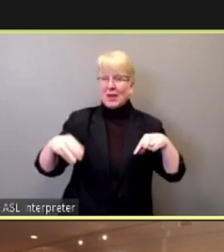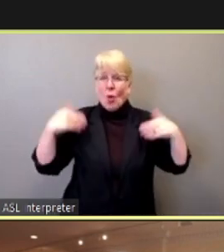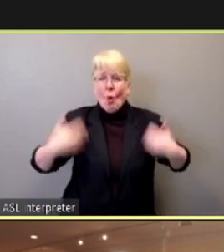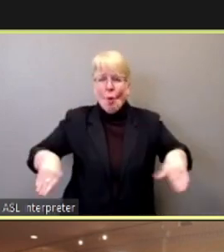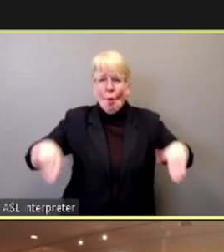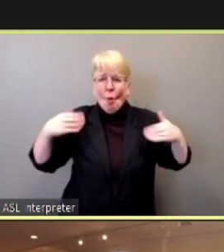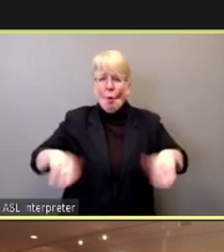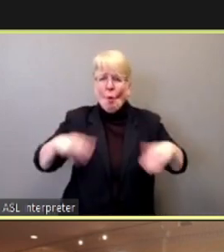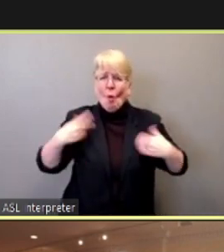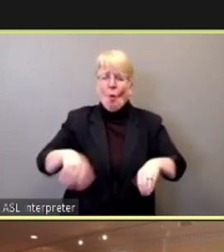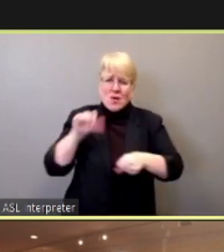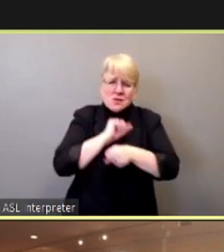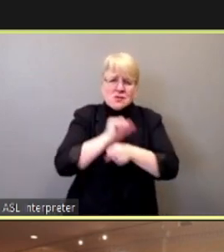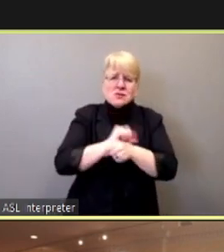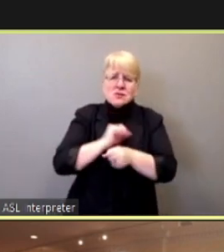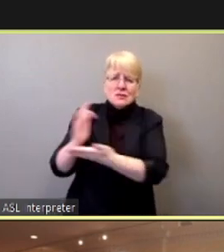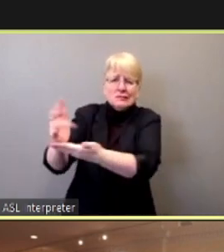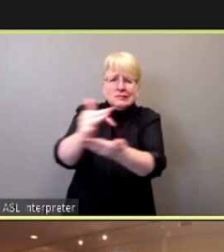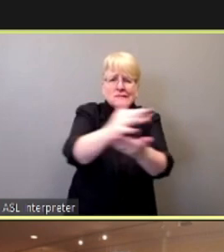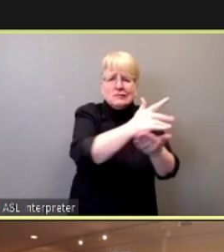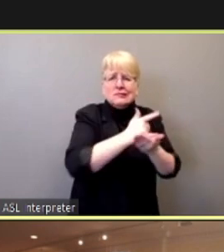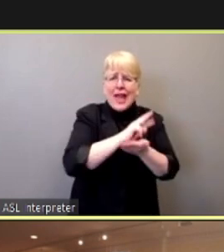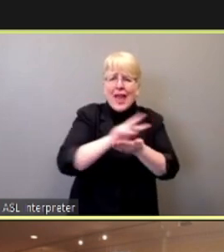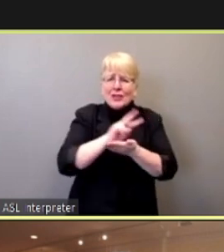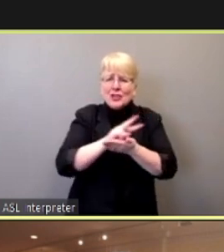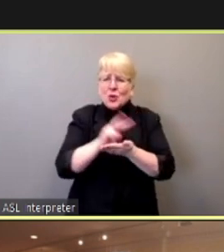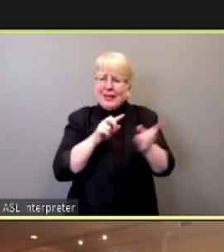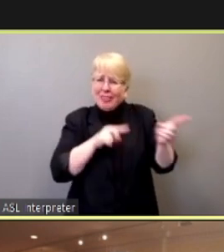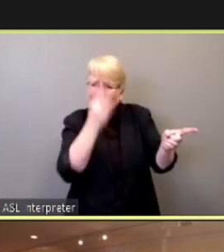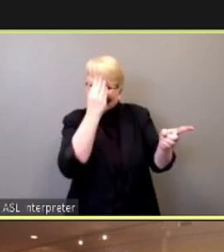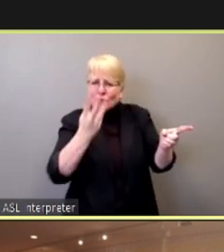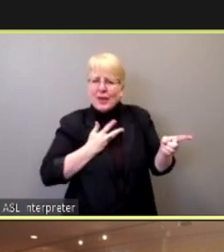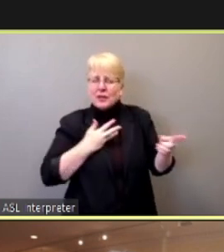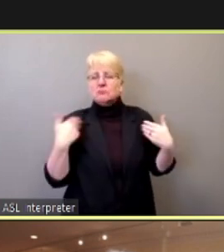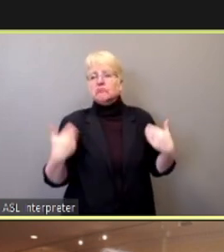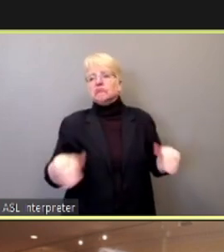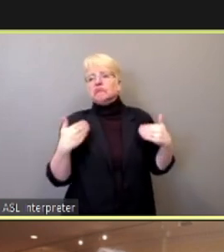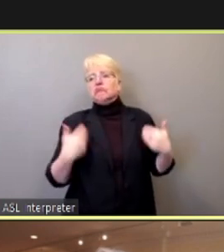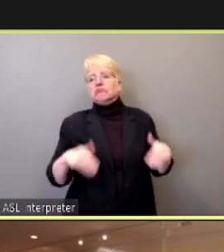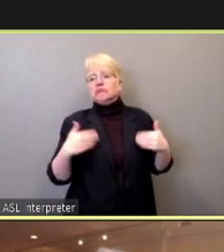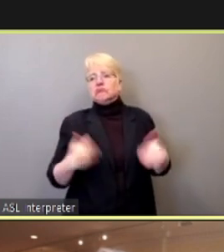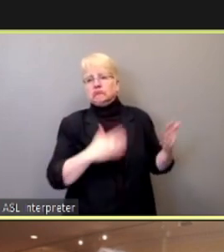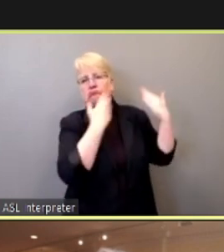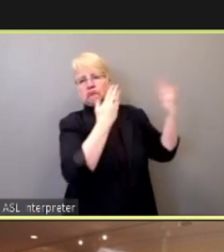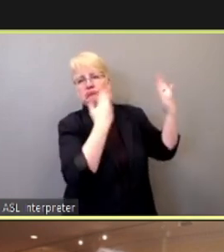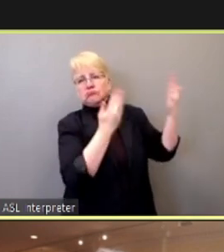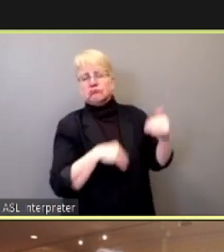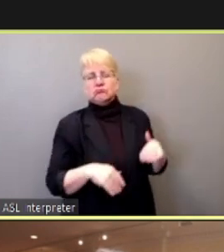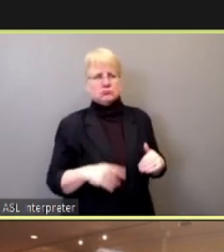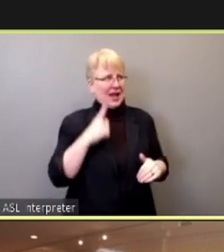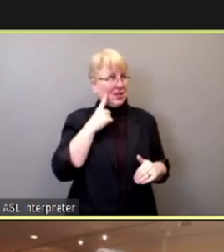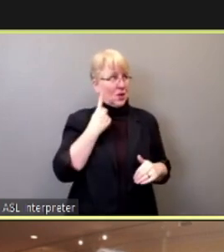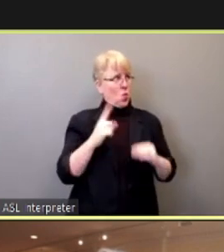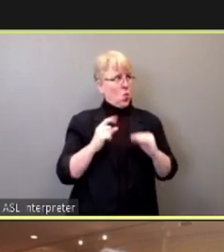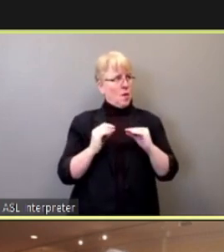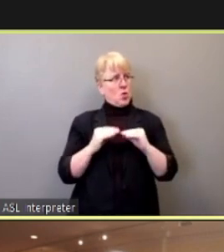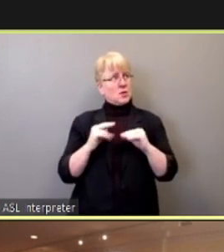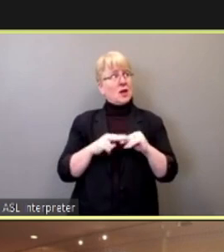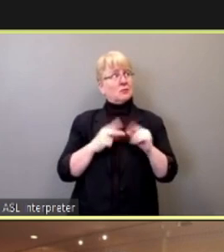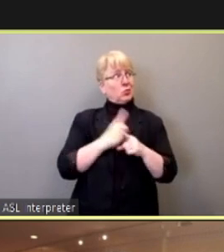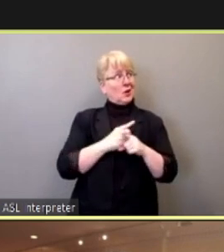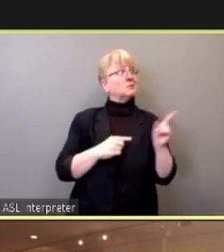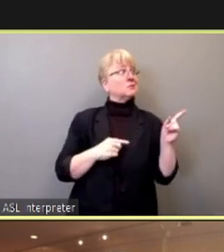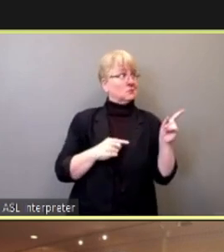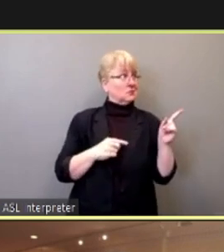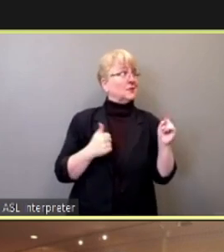and appreciate the accuracy and attention that they pay to this. I think I have one more slide. Alex,